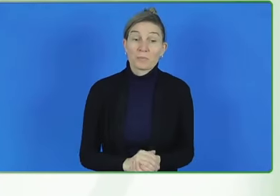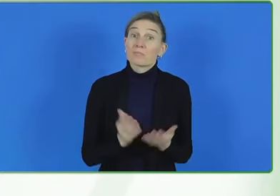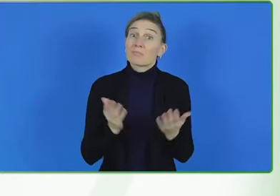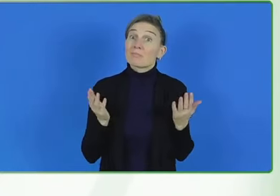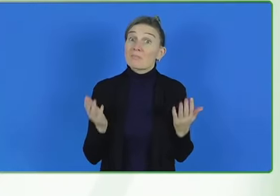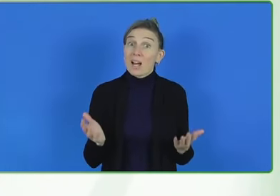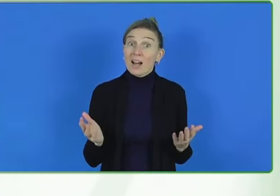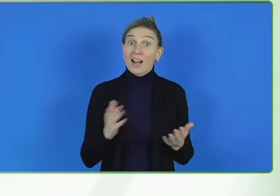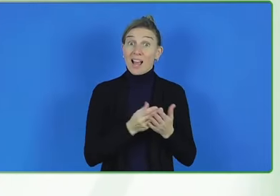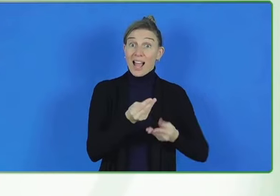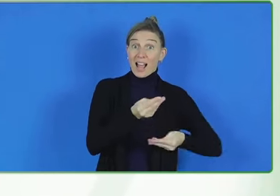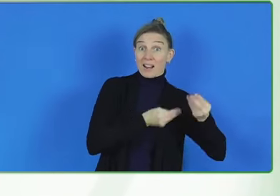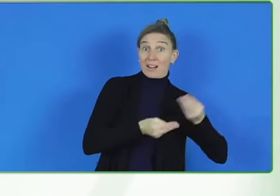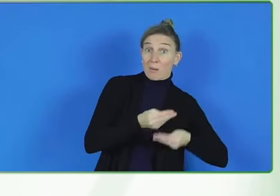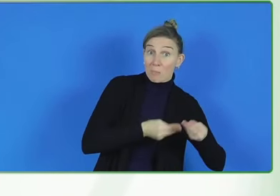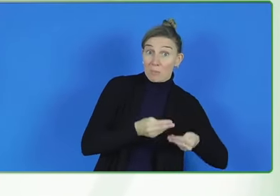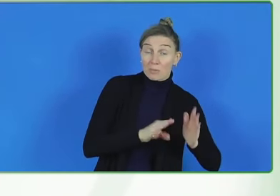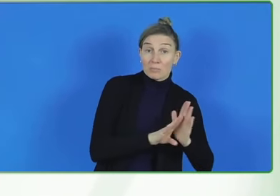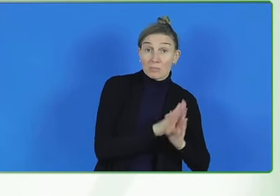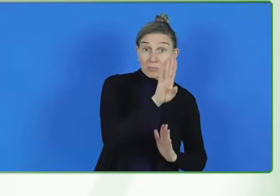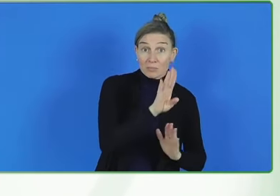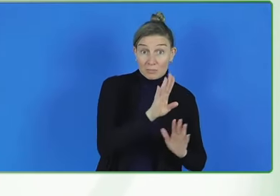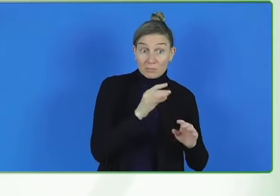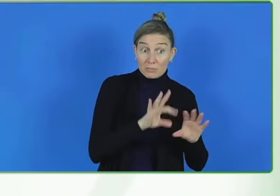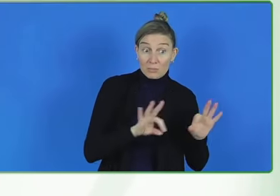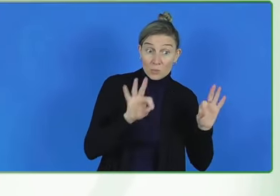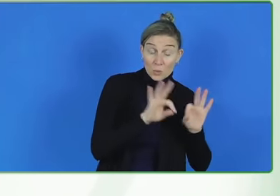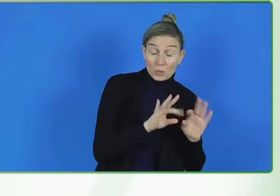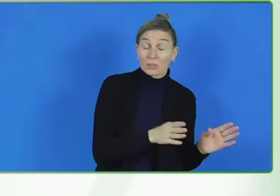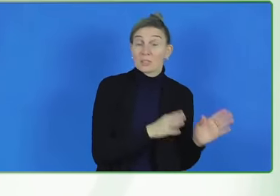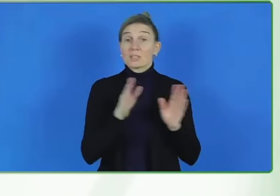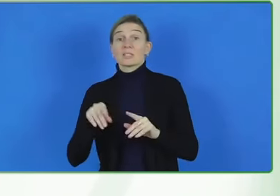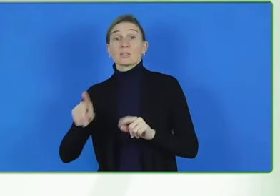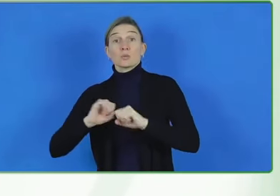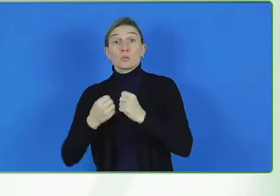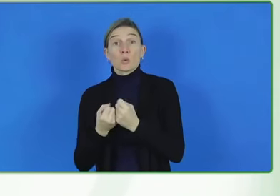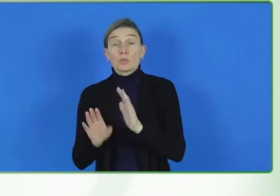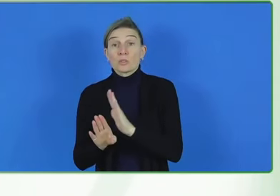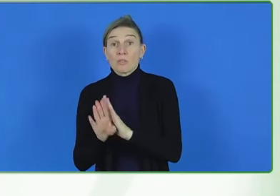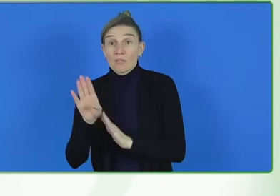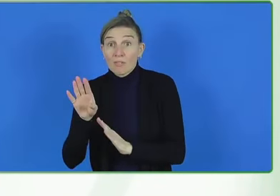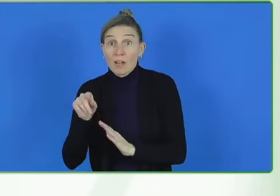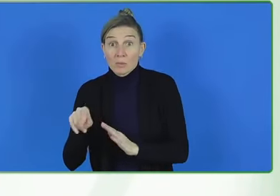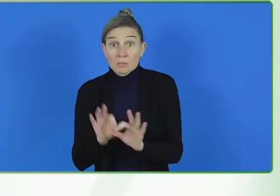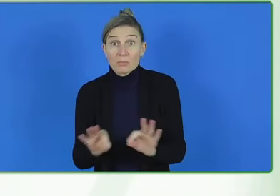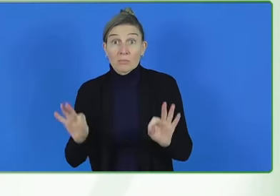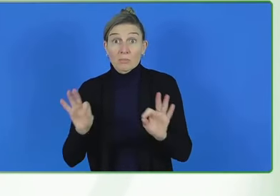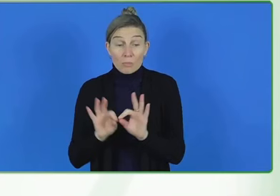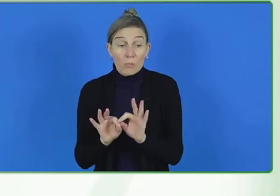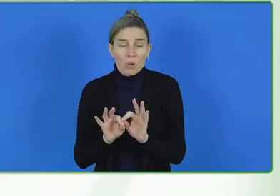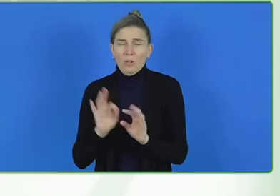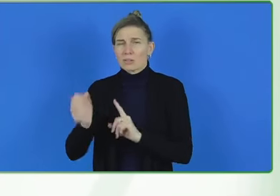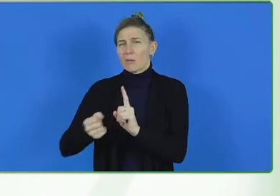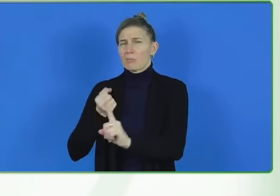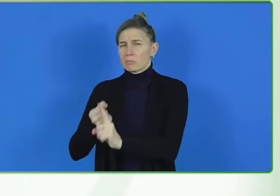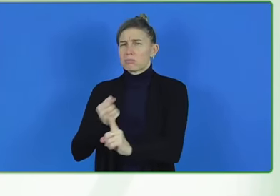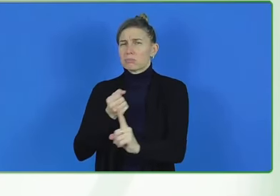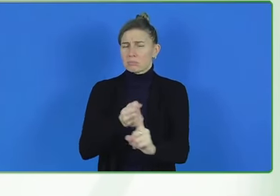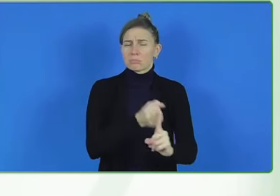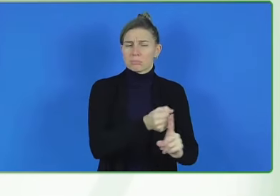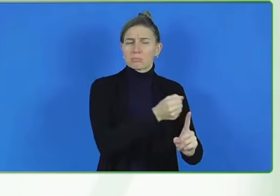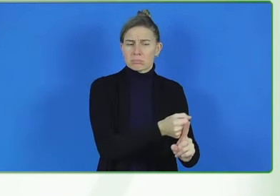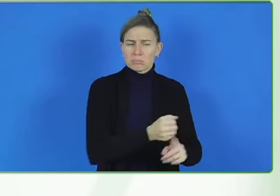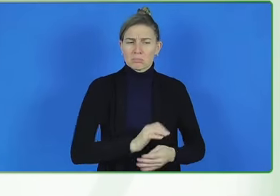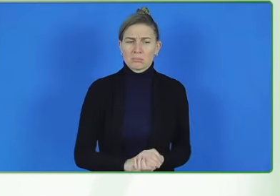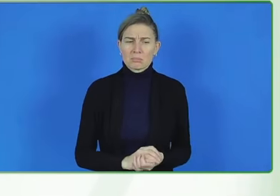development. By creating inclusive societies that value the contributions and potential of all individuals,